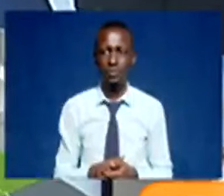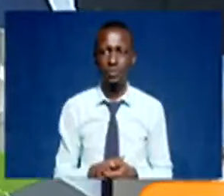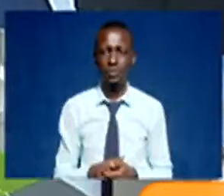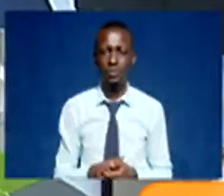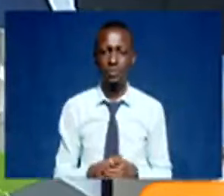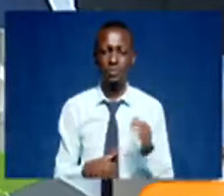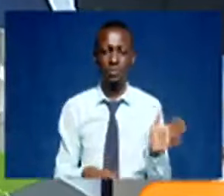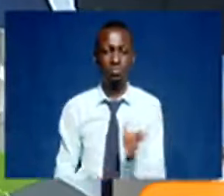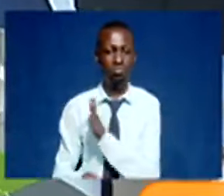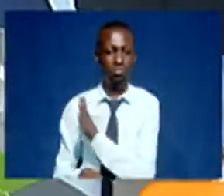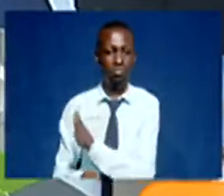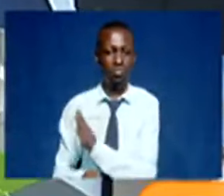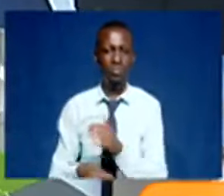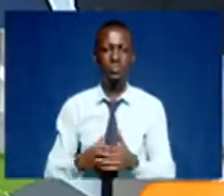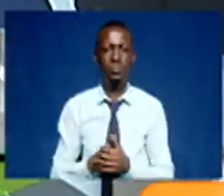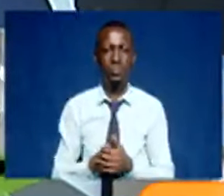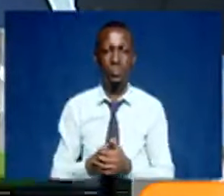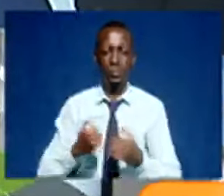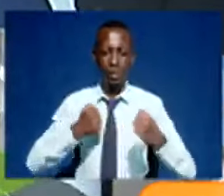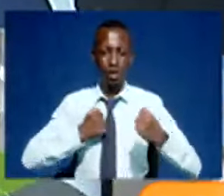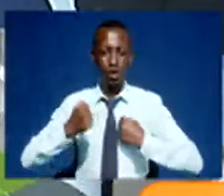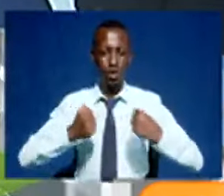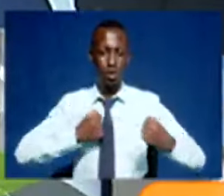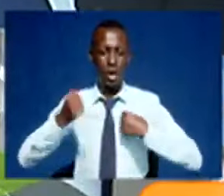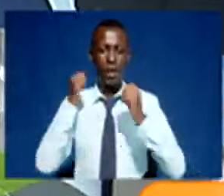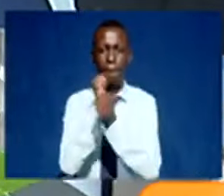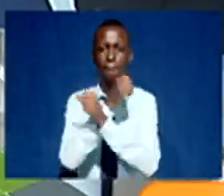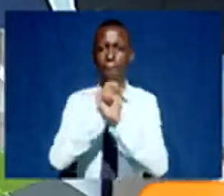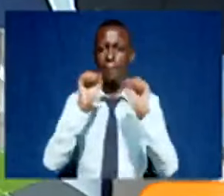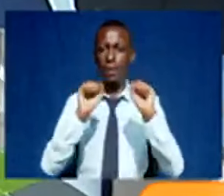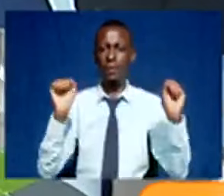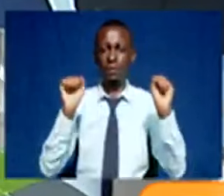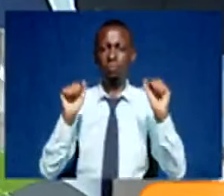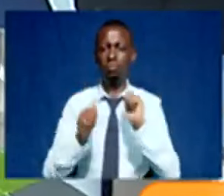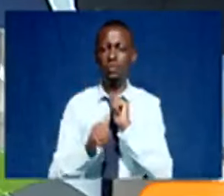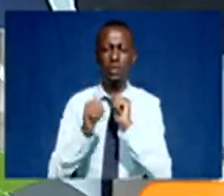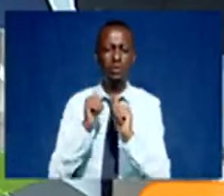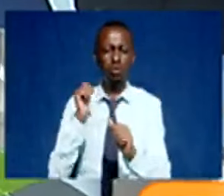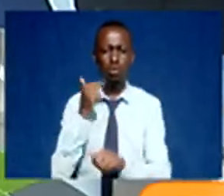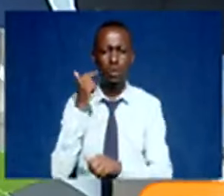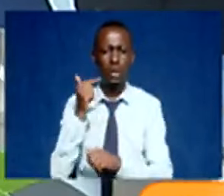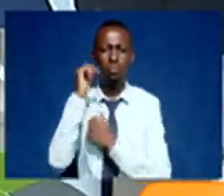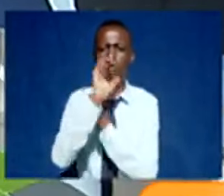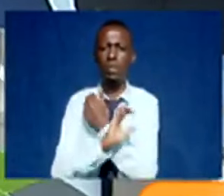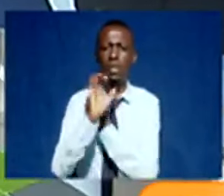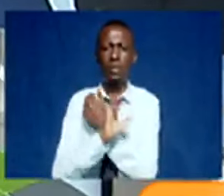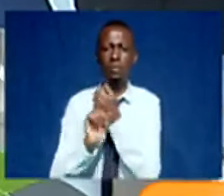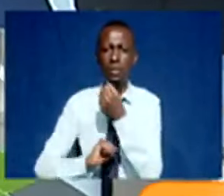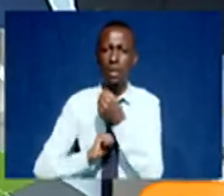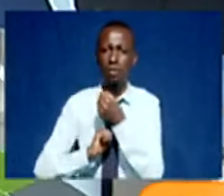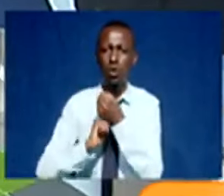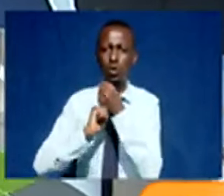All right, let's focus on what's happening beyond our borders. Rwanda's President Paul Kagame has denied claims the country is supporting